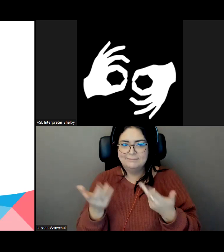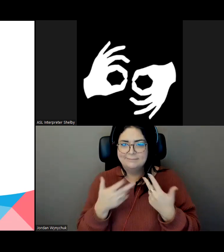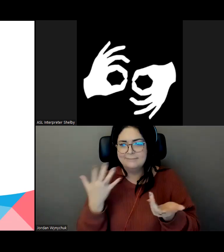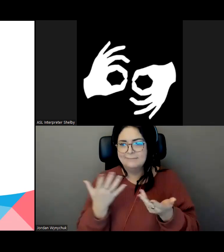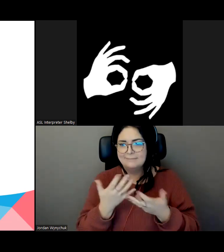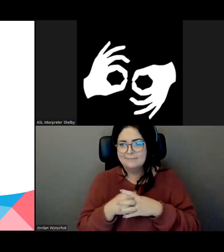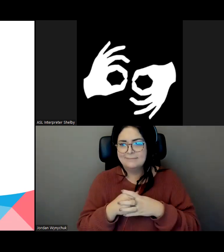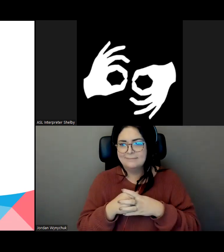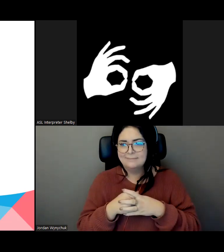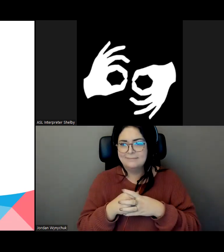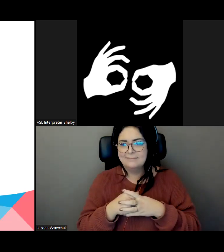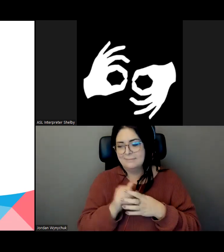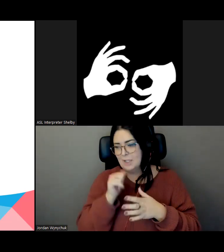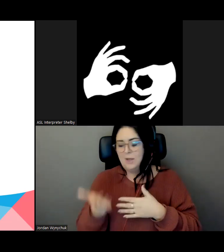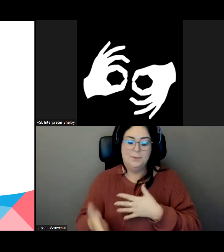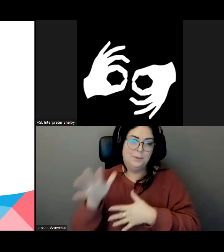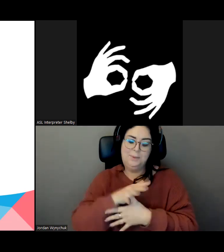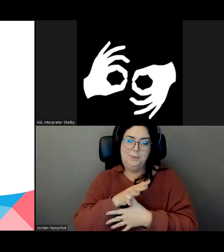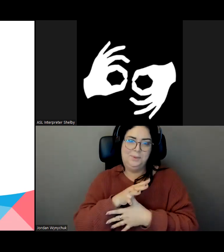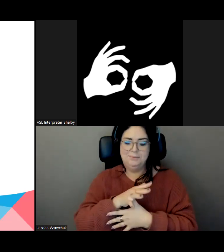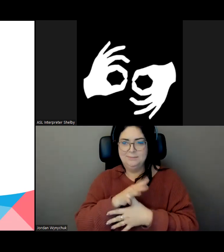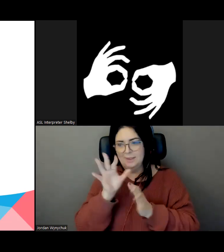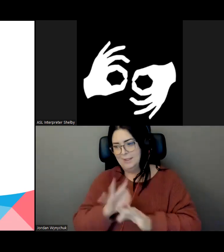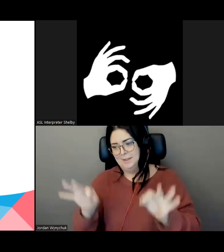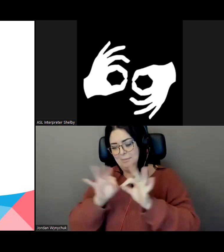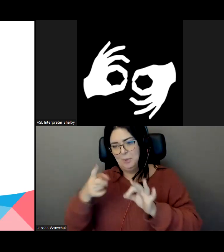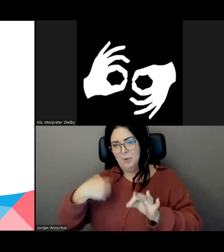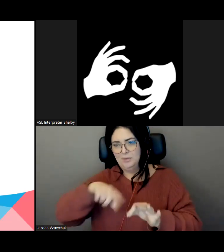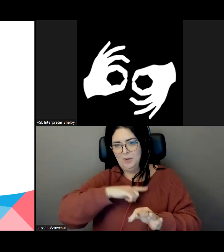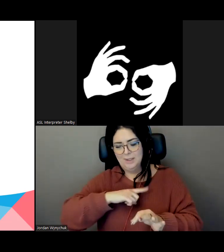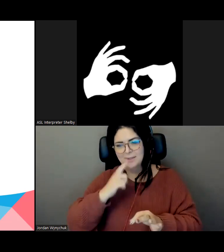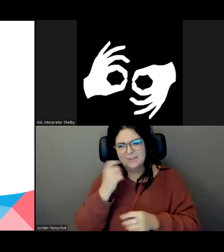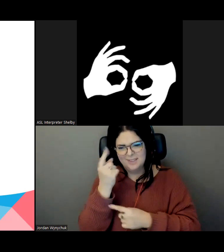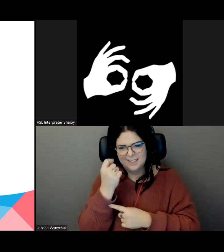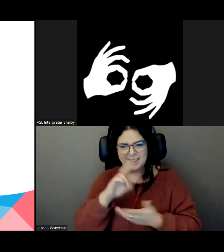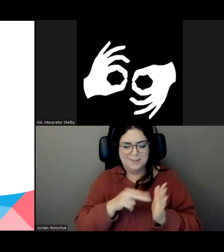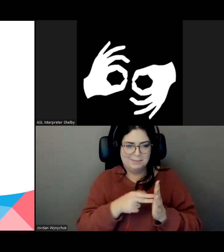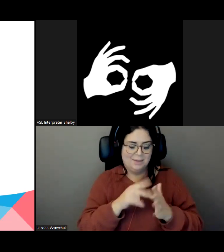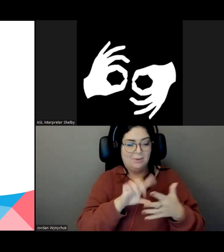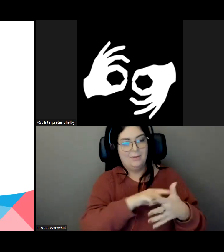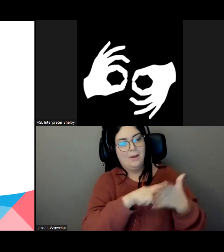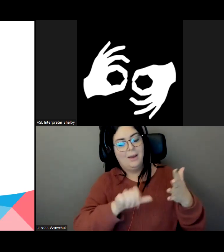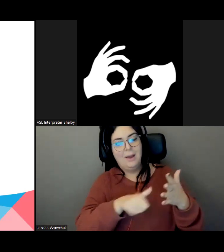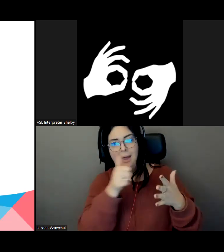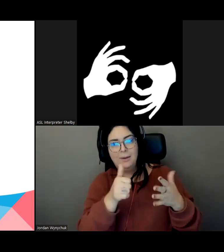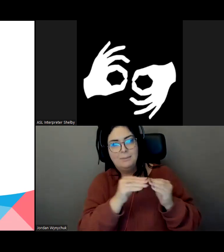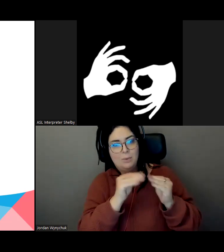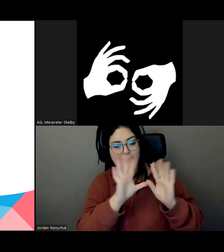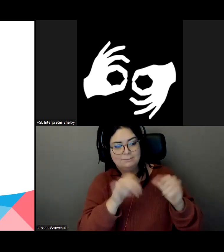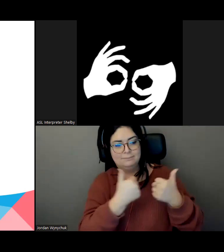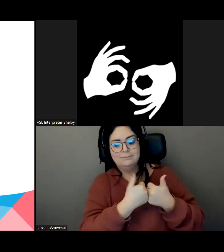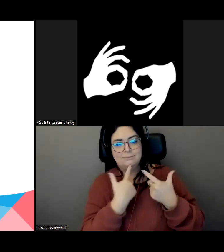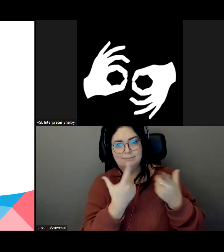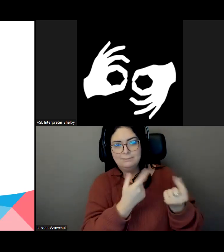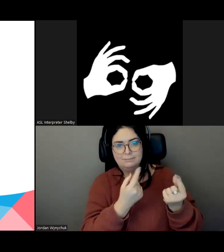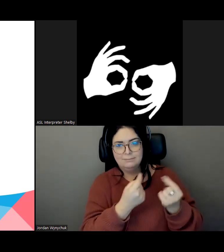like a top priority, if that makes sense, in our lives. We have a lot more that we face in our daily lives. So as